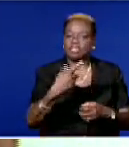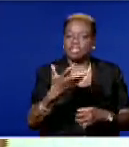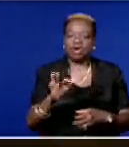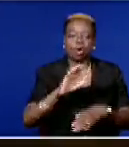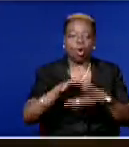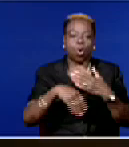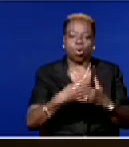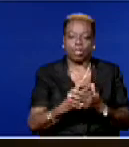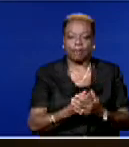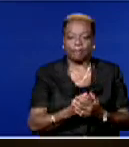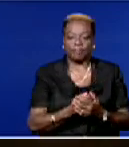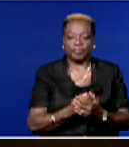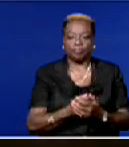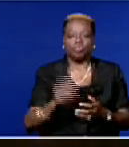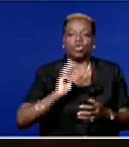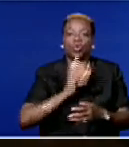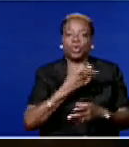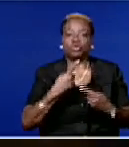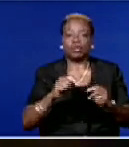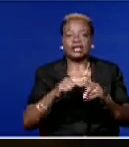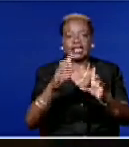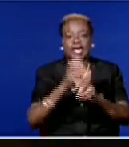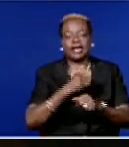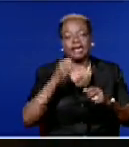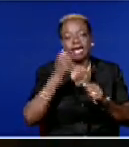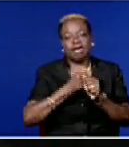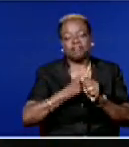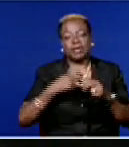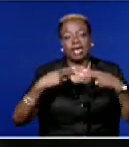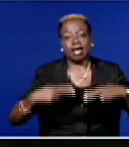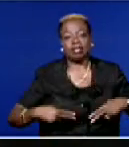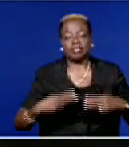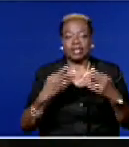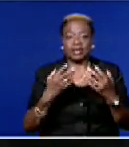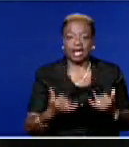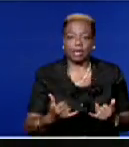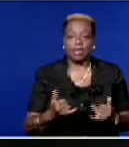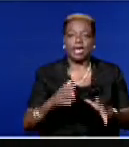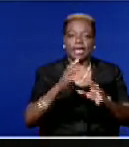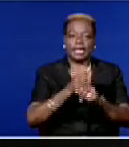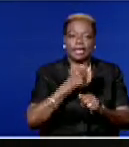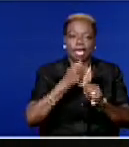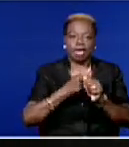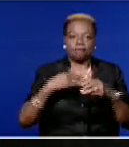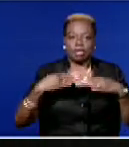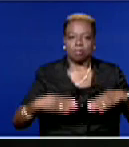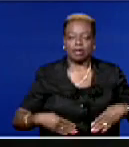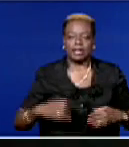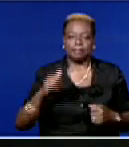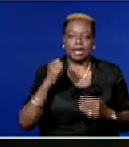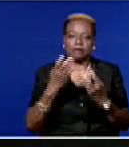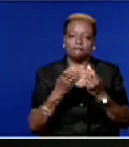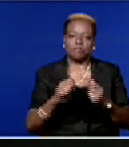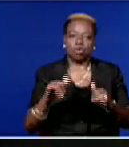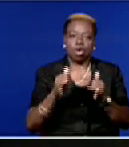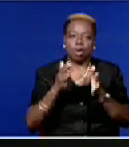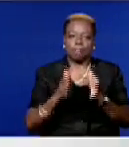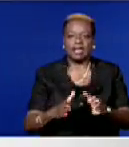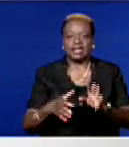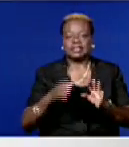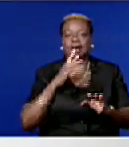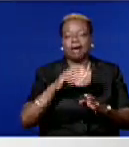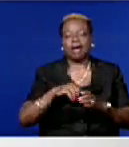game. We're just trying to get everyone healthy right now and get everyone back. We have a few other players who out, so as soon as they come back, we should be